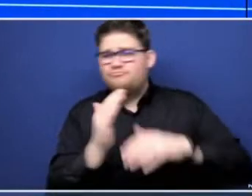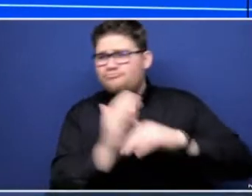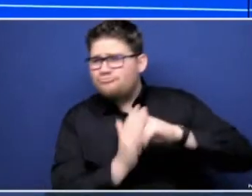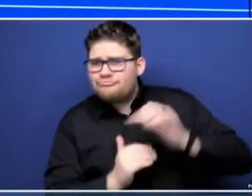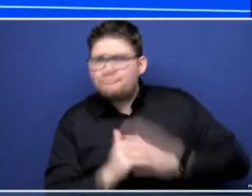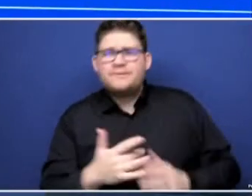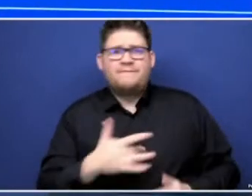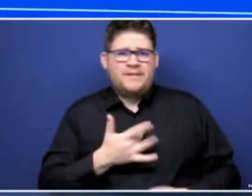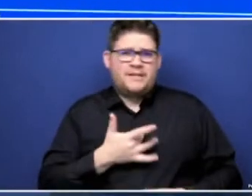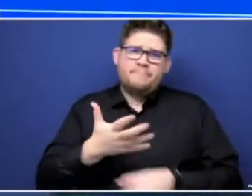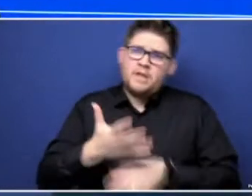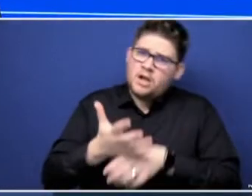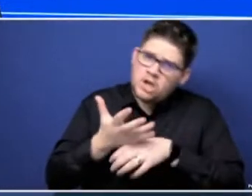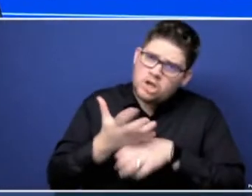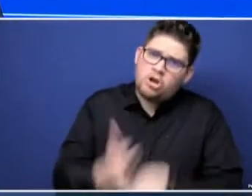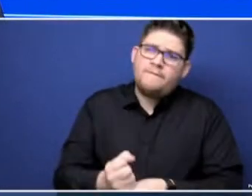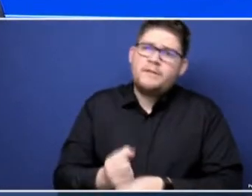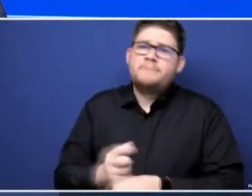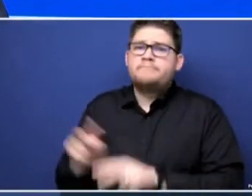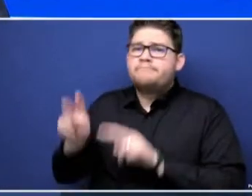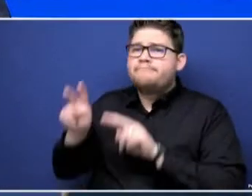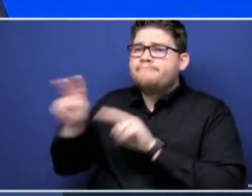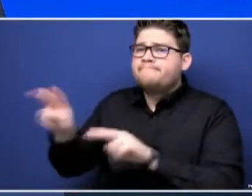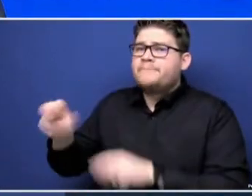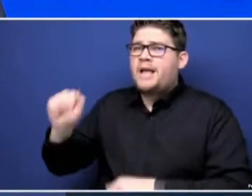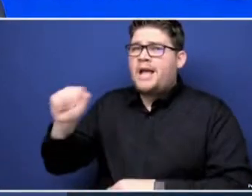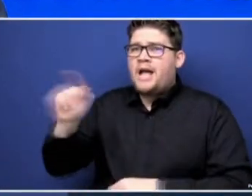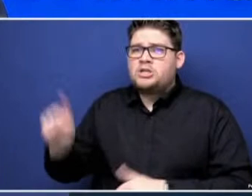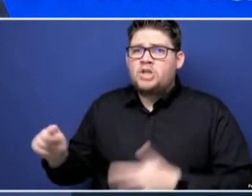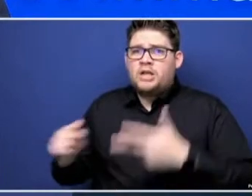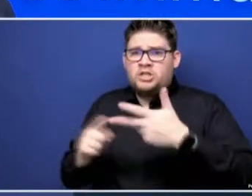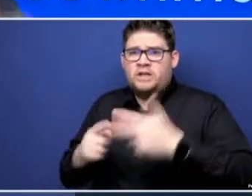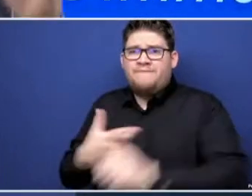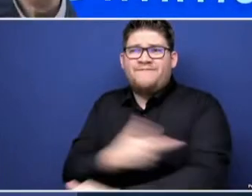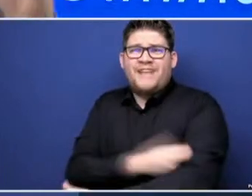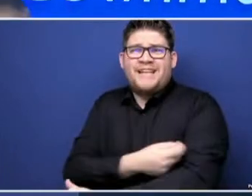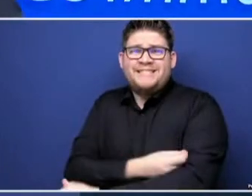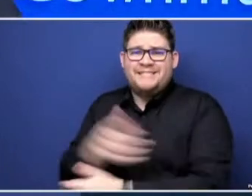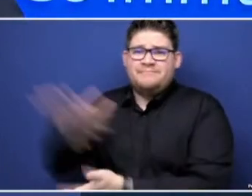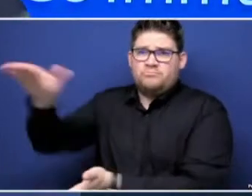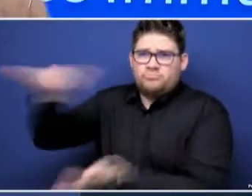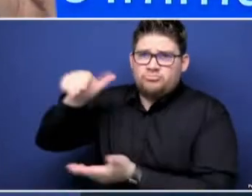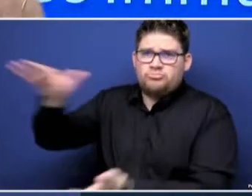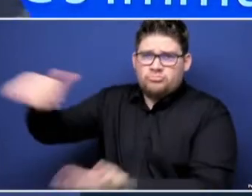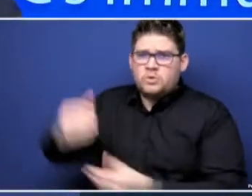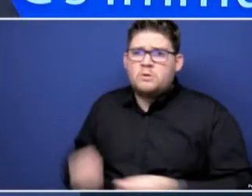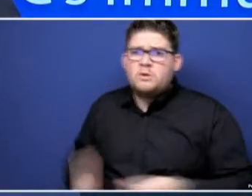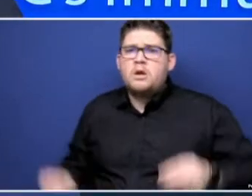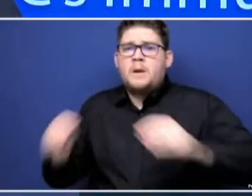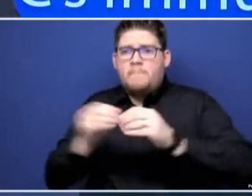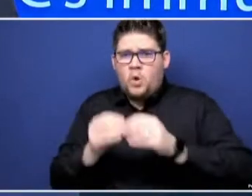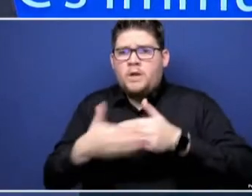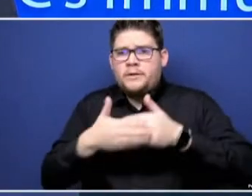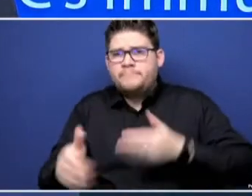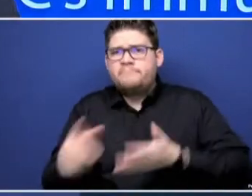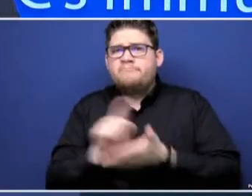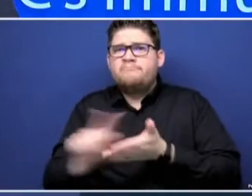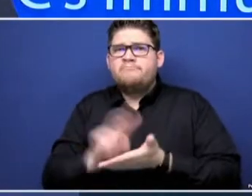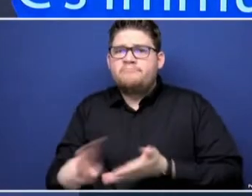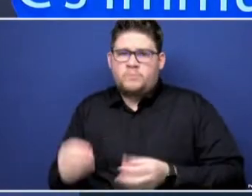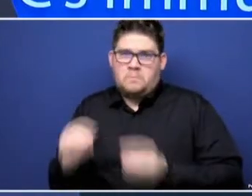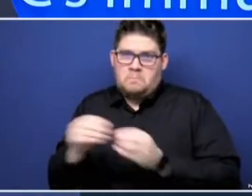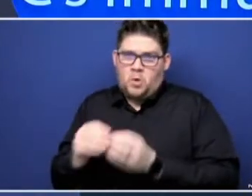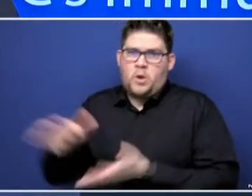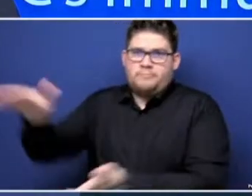that Dr. Ballem and Dr. Henry and Minister Dix put together that allows us to deal with the uncertainty,